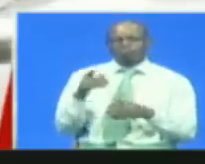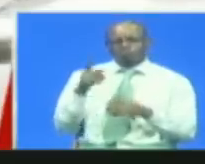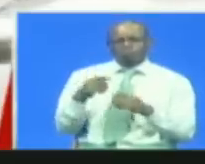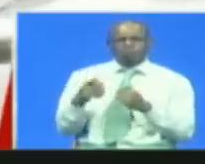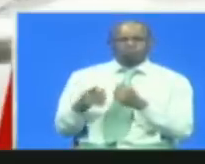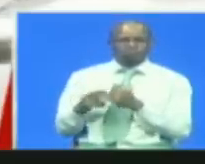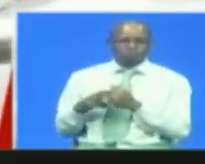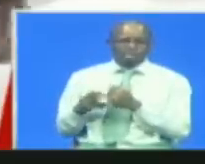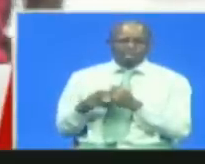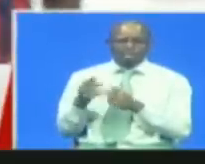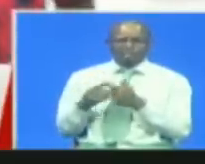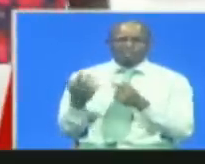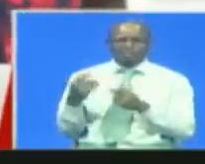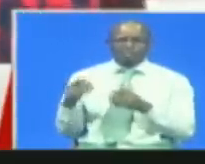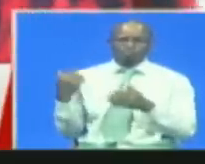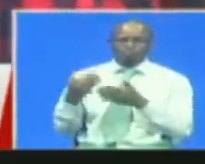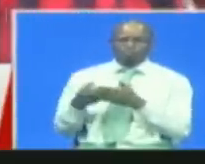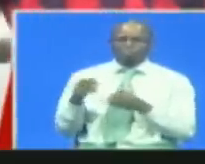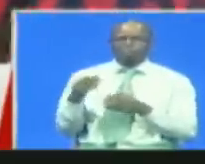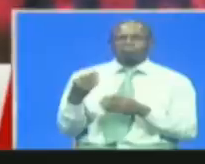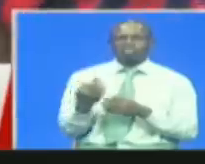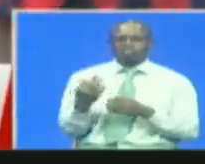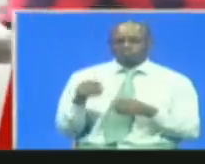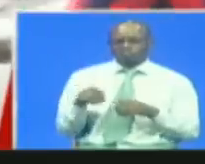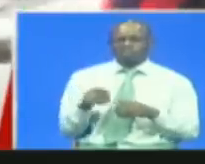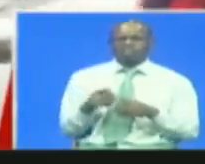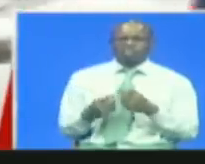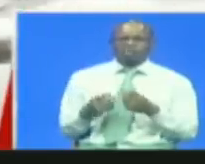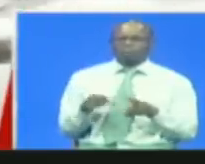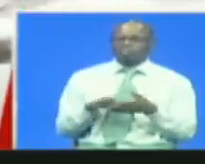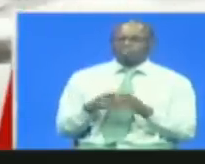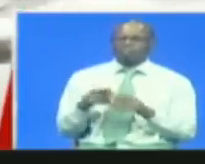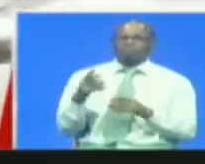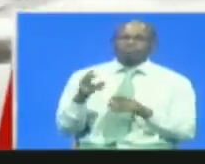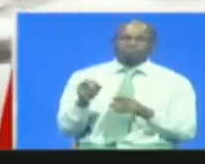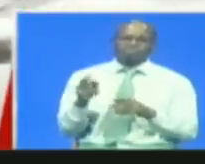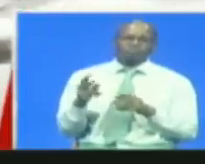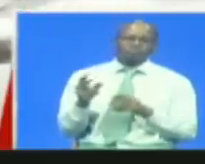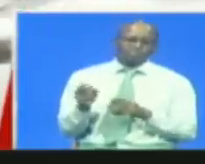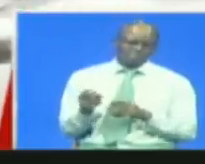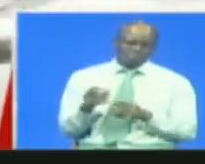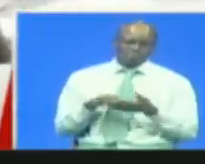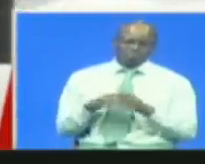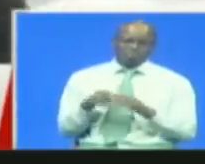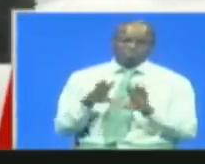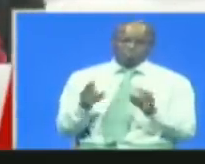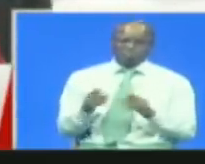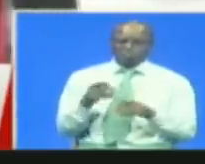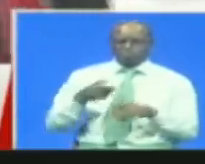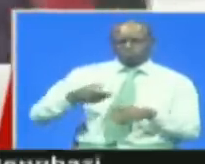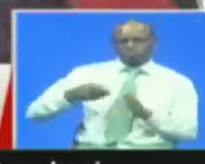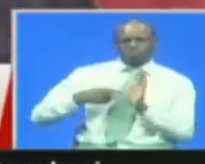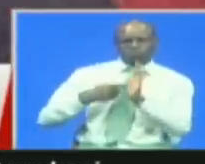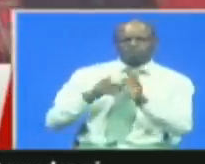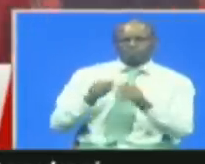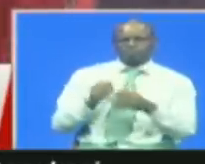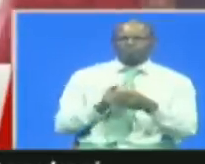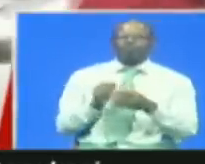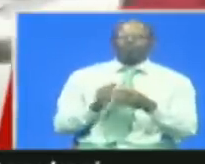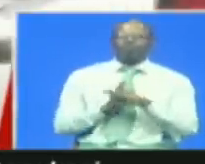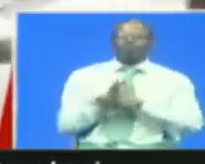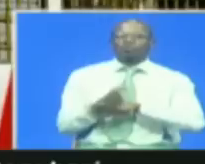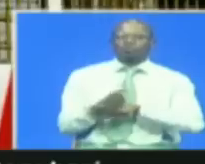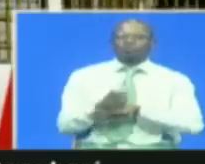a figure that the 2019-2020 budget statement estimates that could cross the 1 trillion shillings mark in the